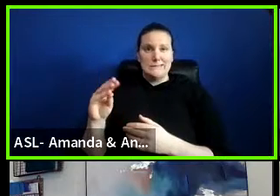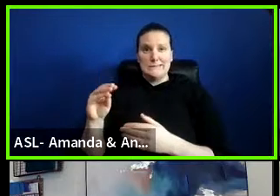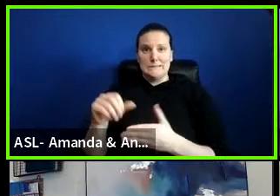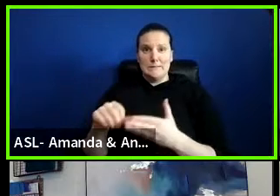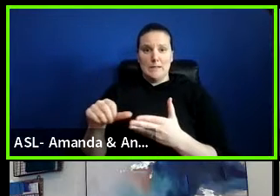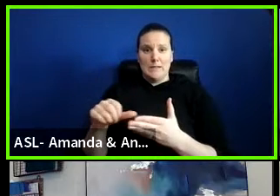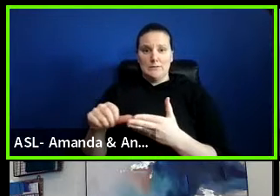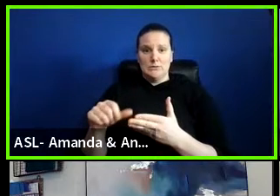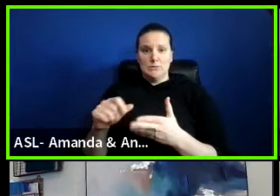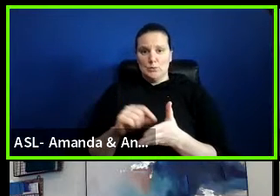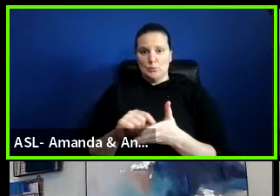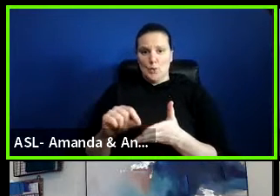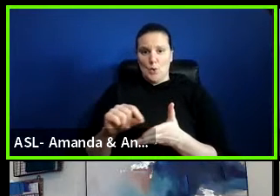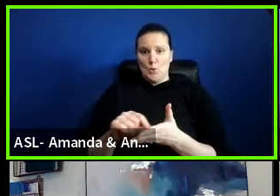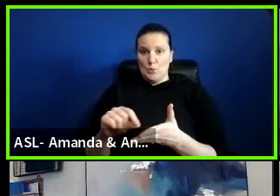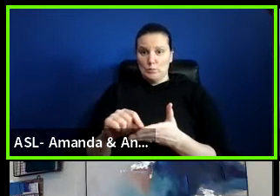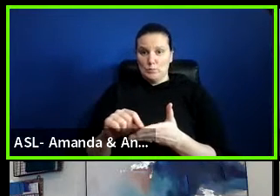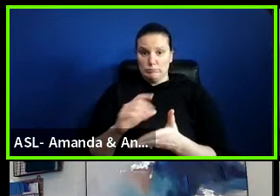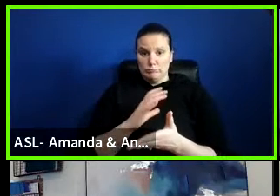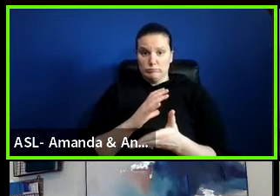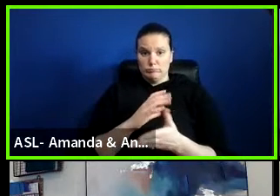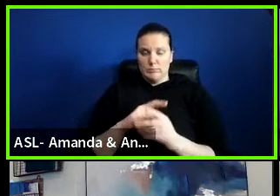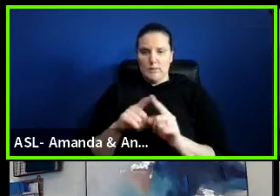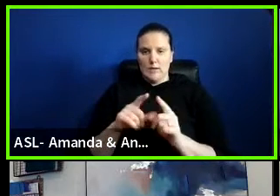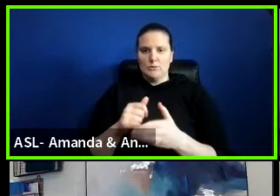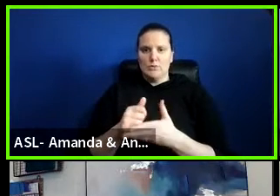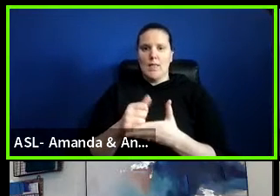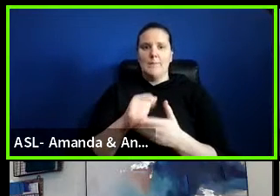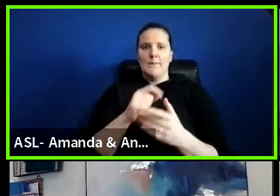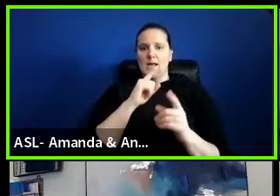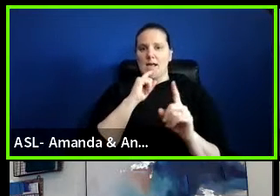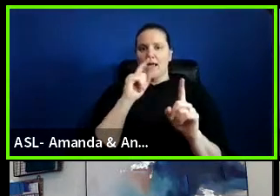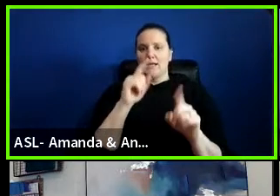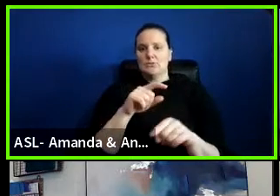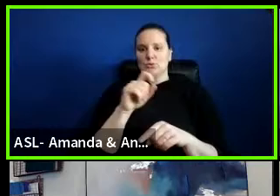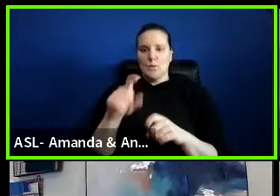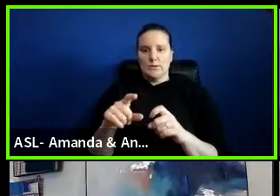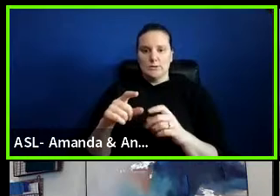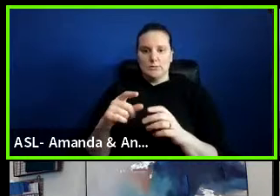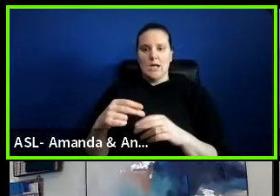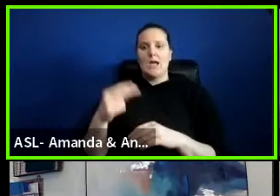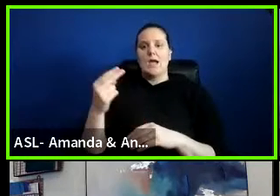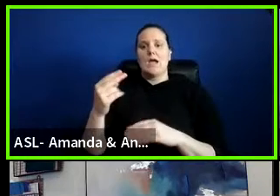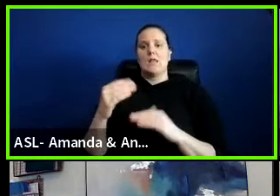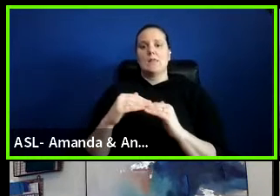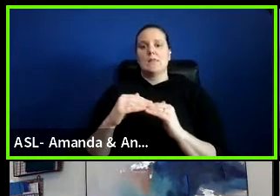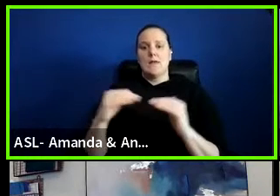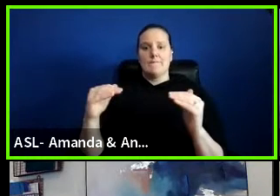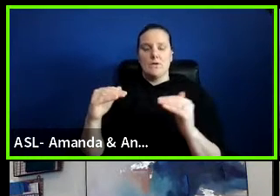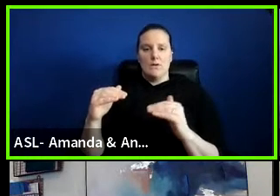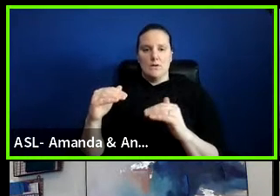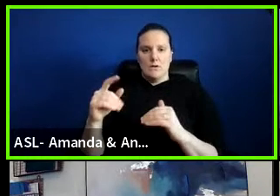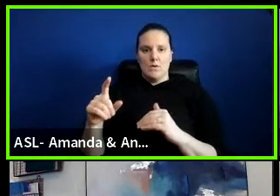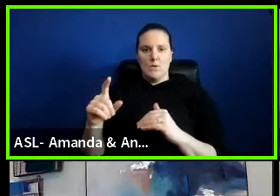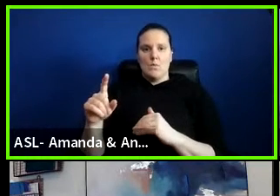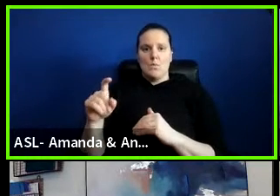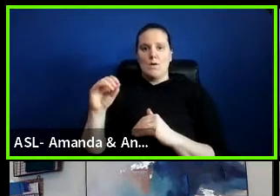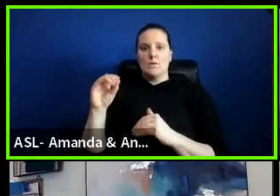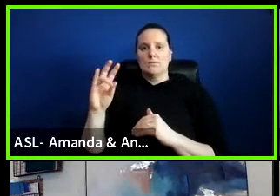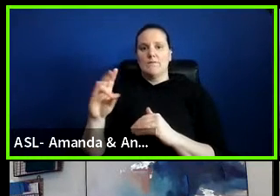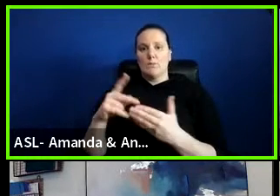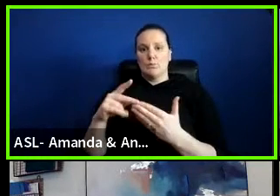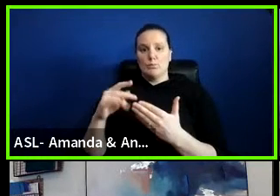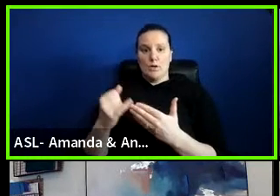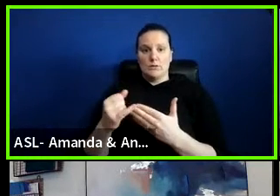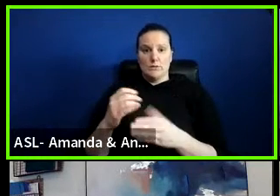that we wrote, but to help answer your question, at a high level, for the 107 projects that were part